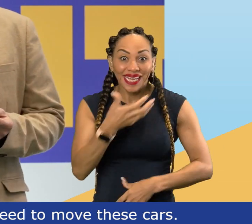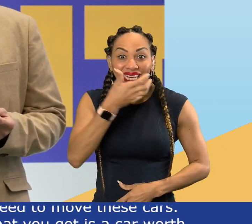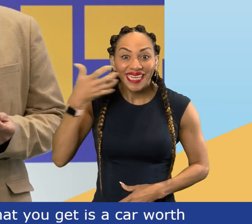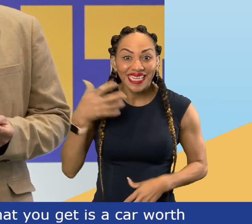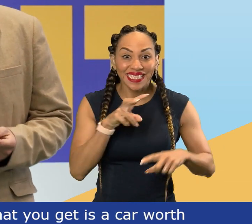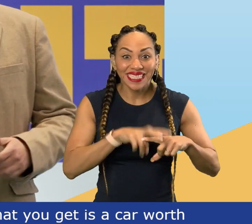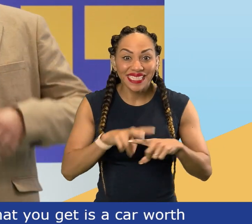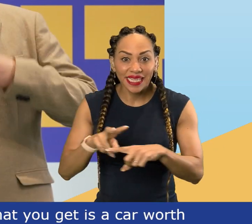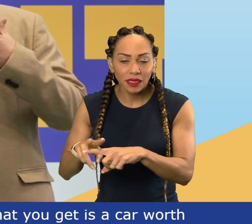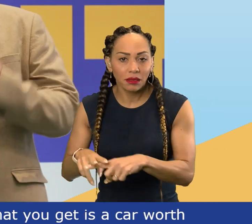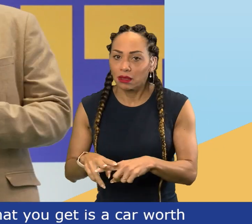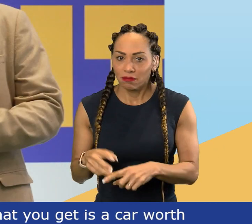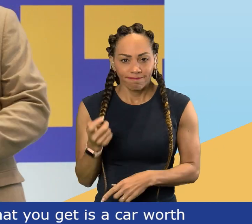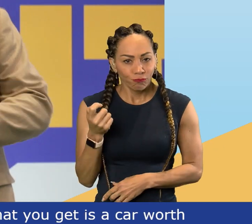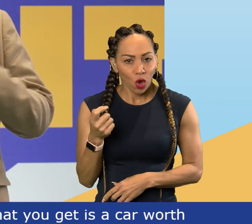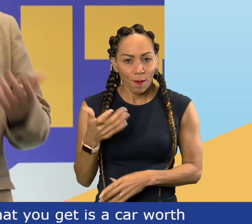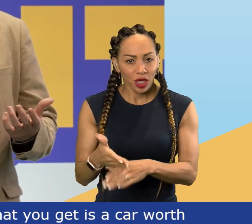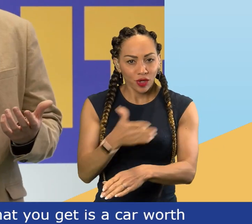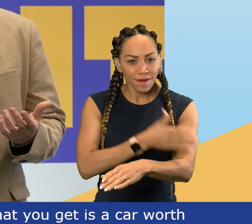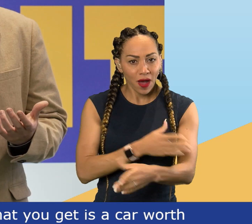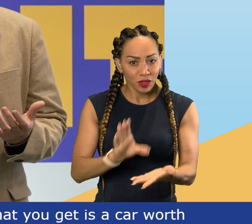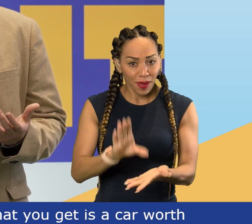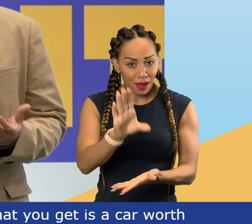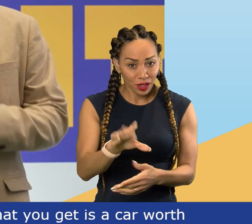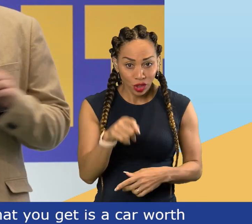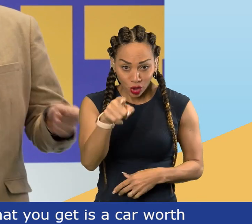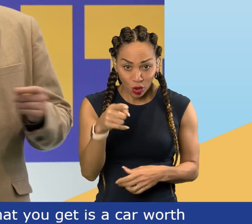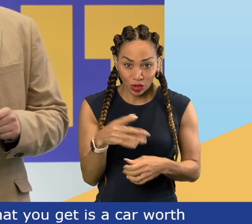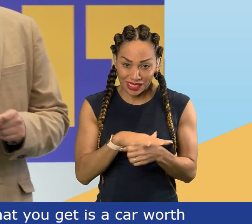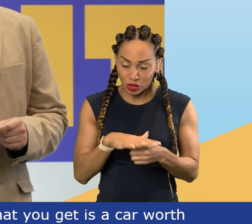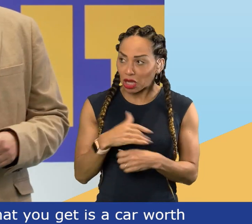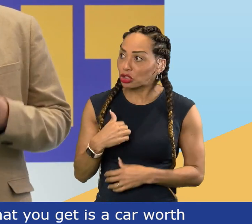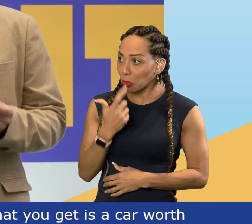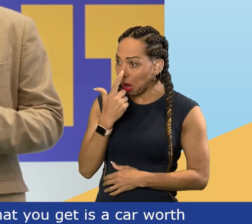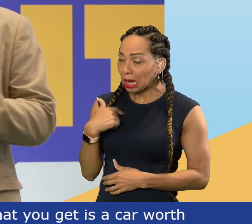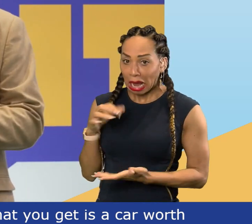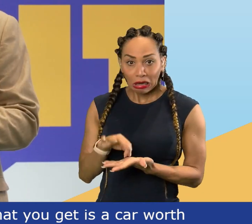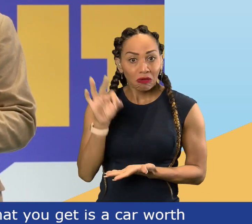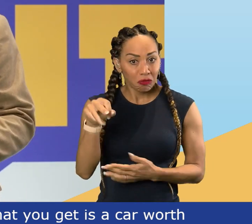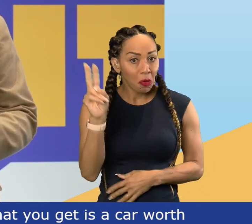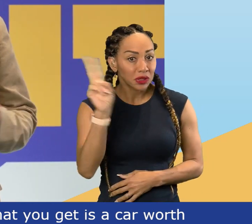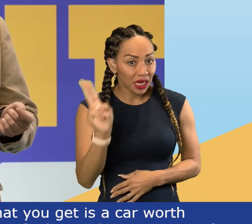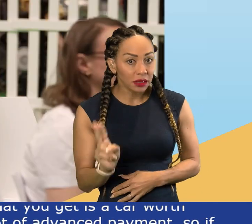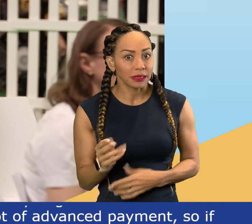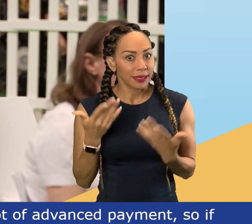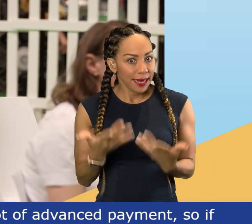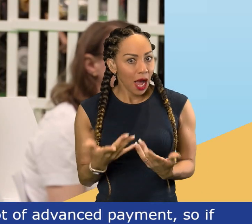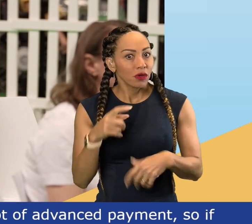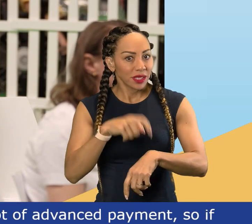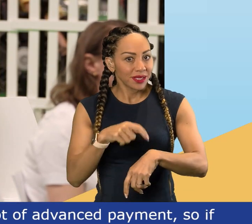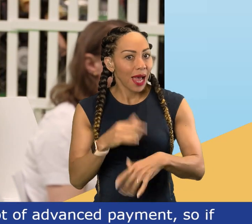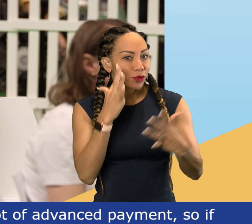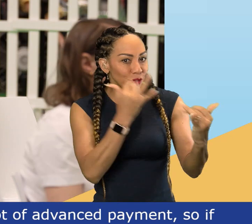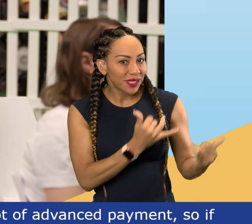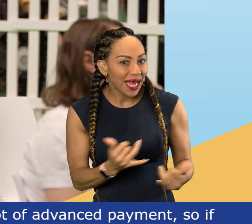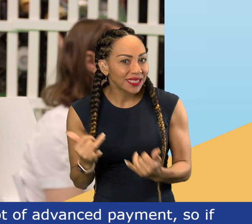lot of advance payment. So if you're in a situation where you could consider an electric car, now is actually a very good time to have a look, test drive one, and see if it would